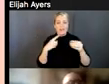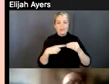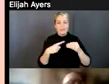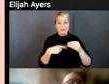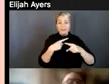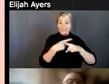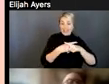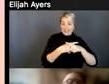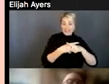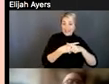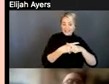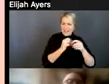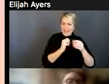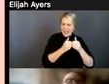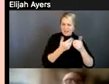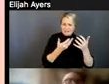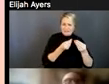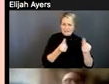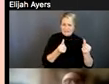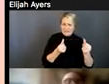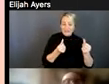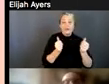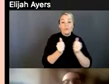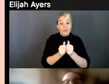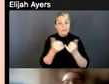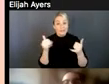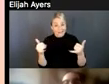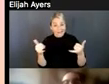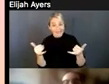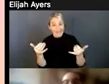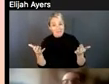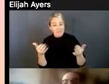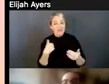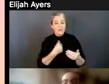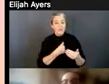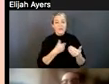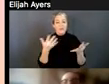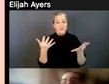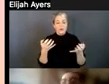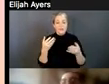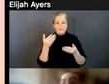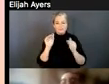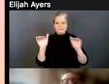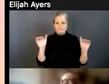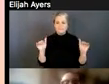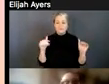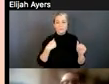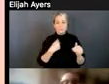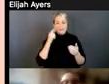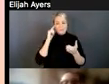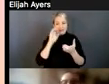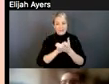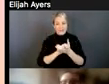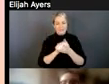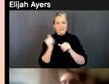play, because we really wanted to ground folks in the fact that we believe everyone here